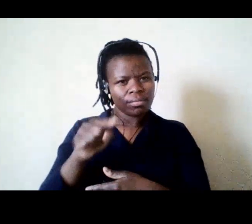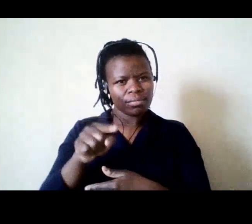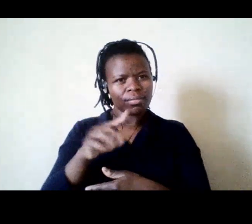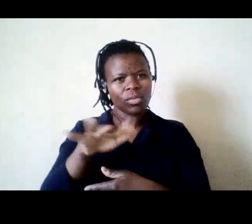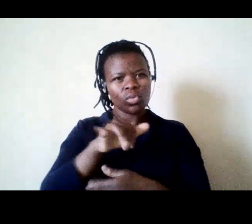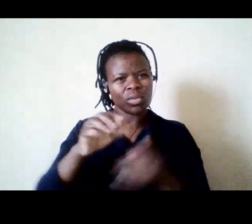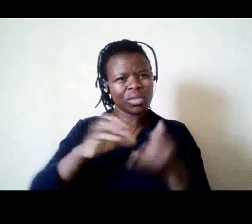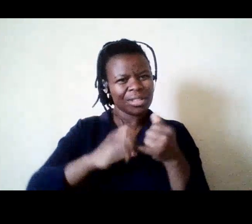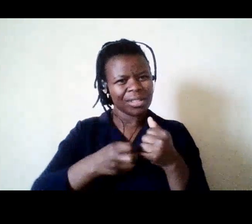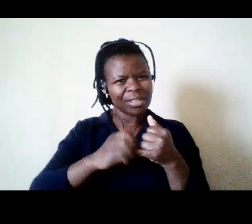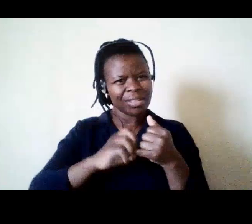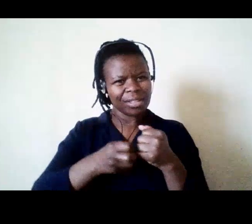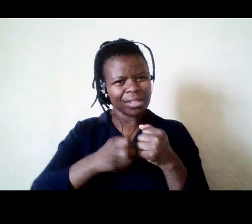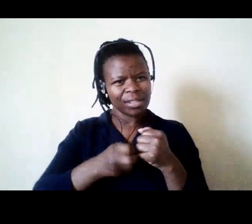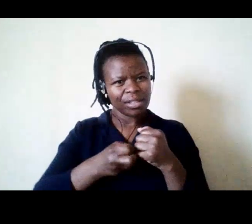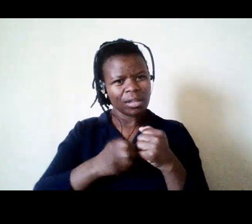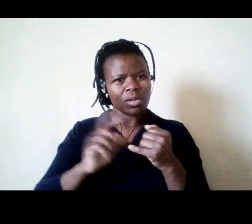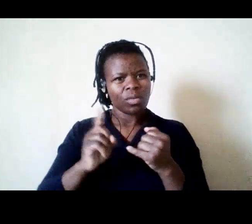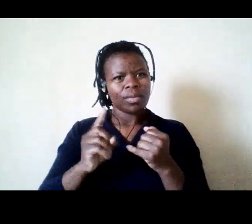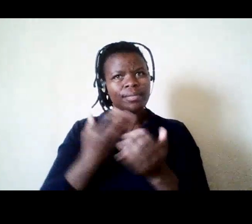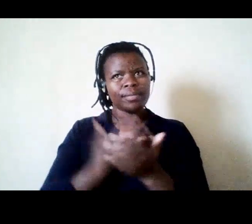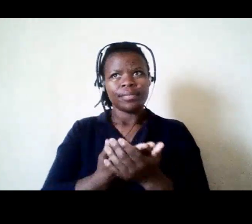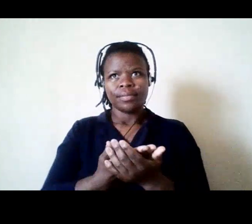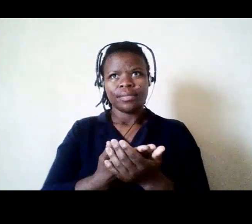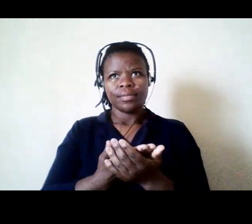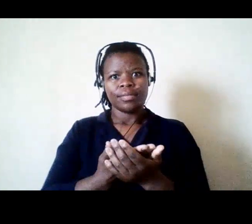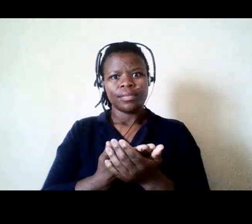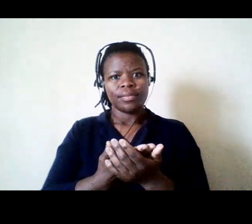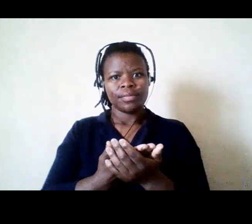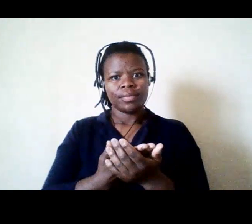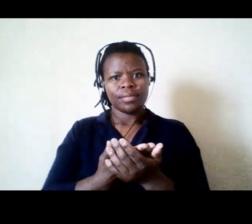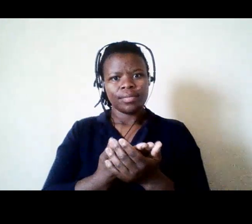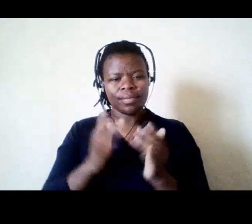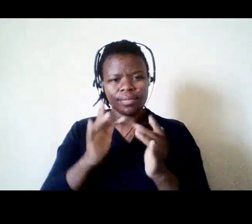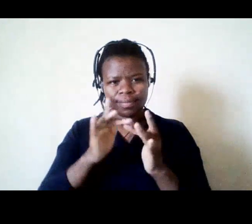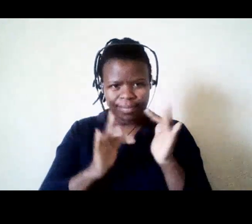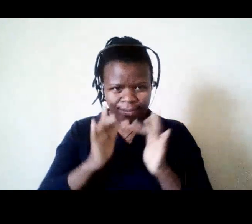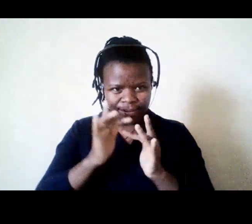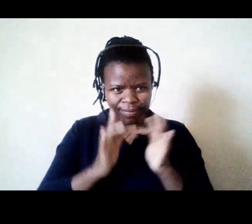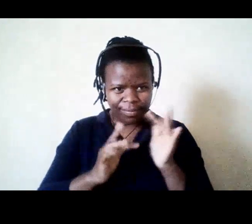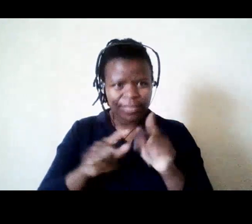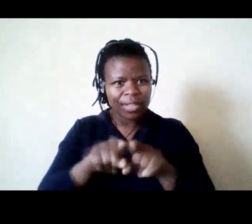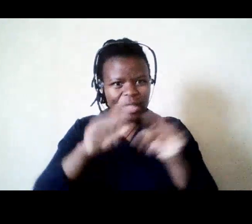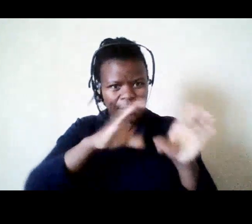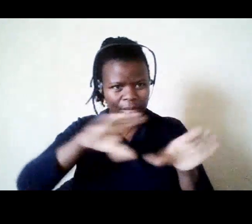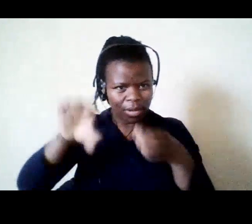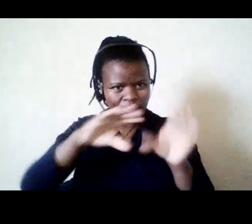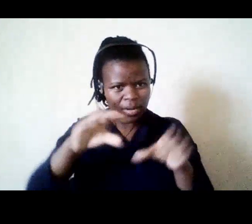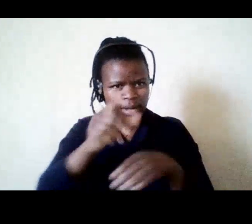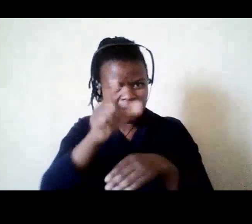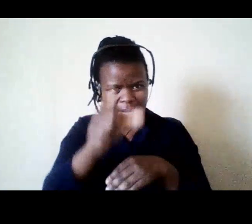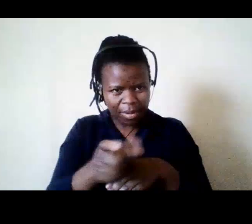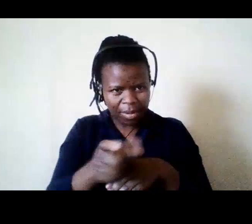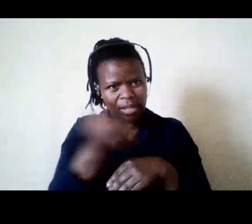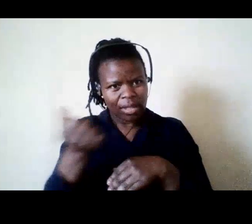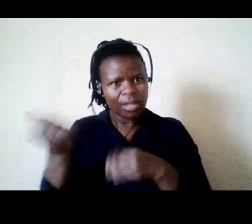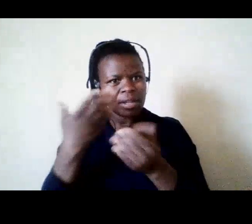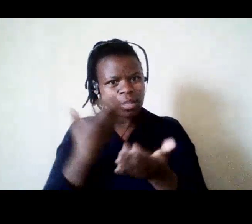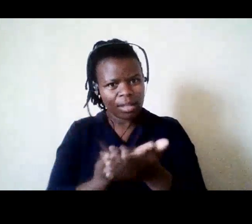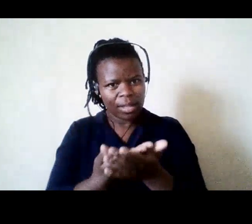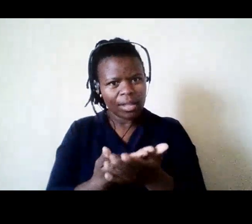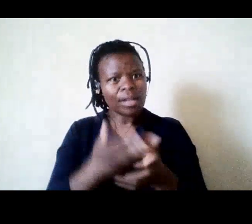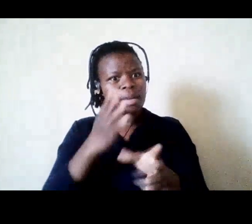and control if government is implementing. So it requires someone to really get a context of disability so that they don't need someone